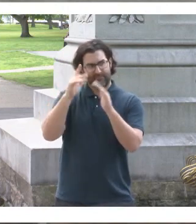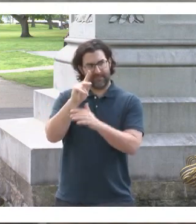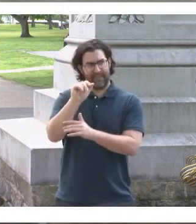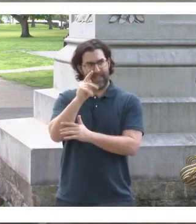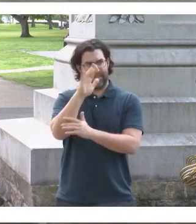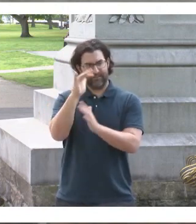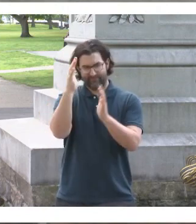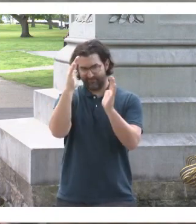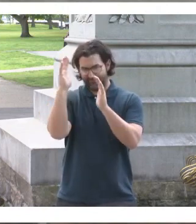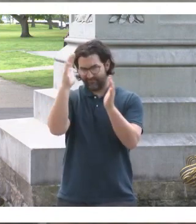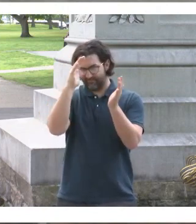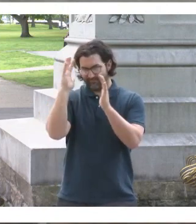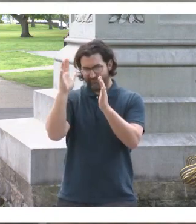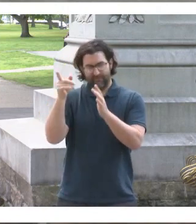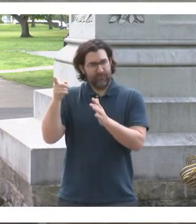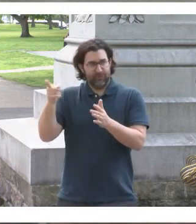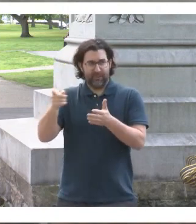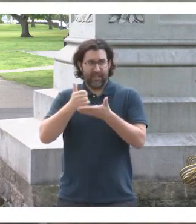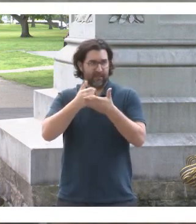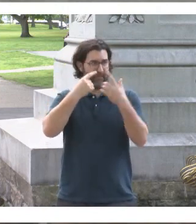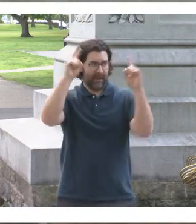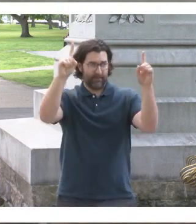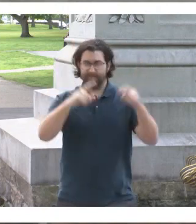please. Please, she made that happen.